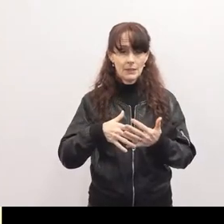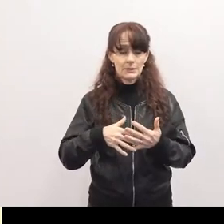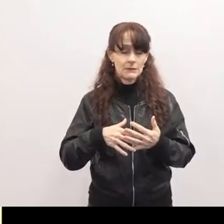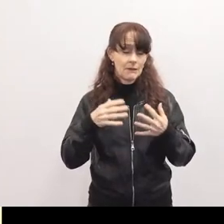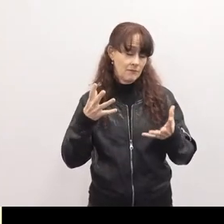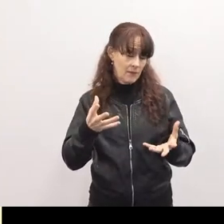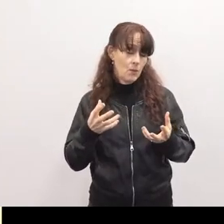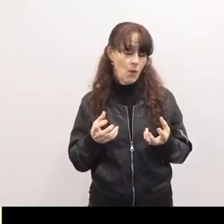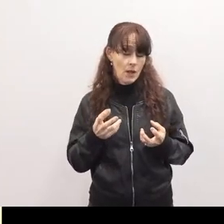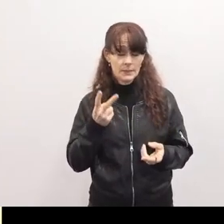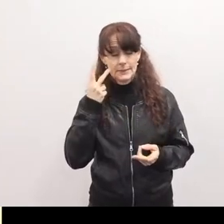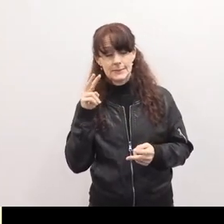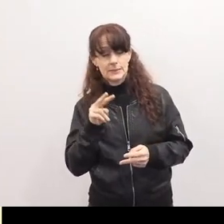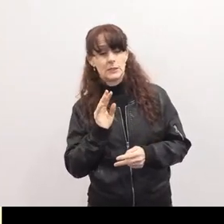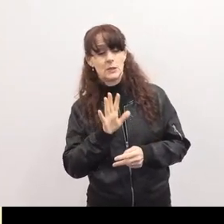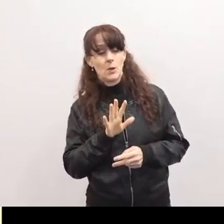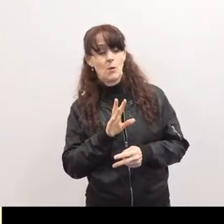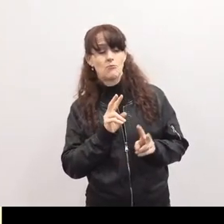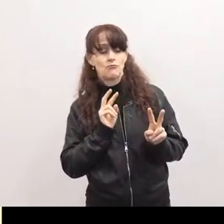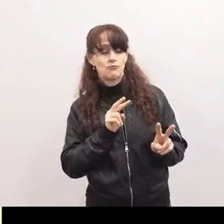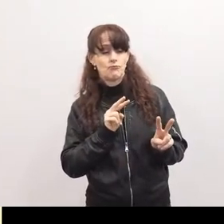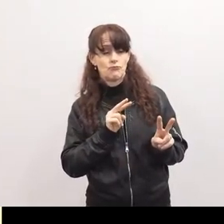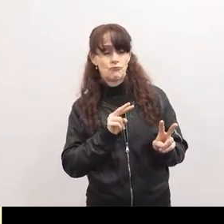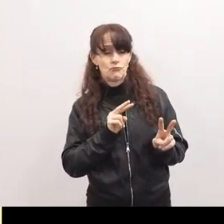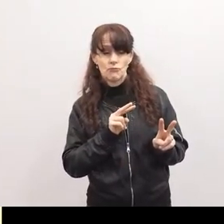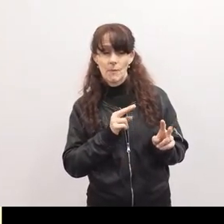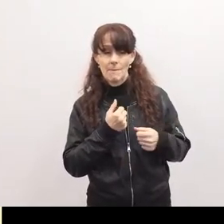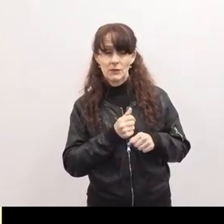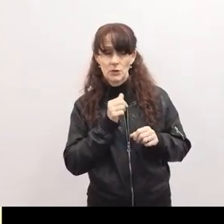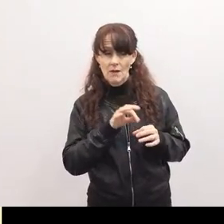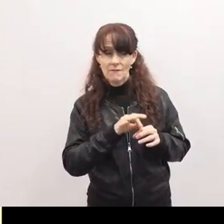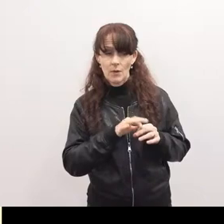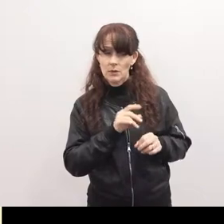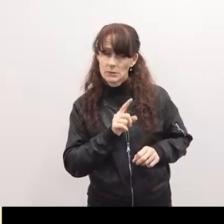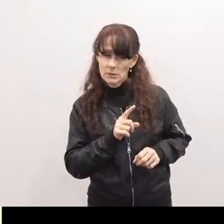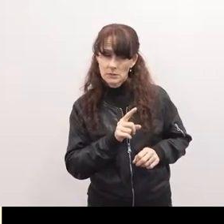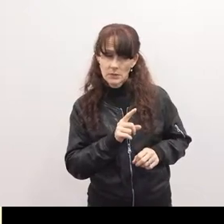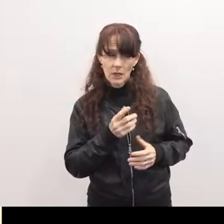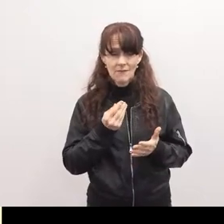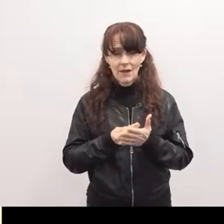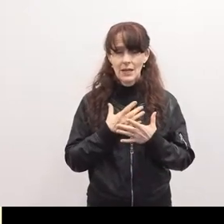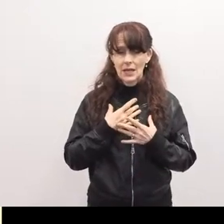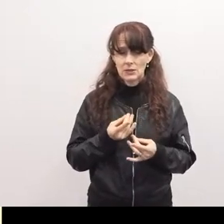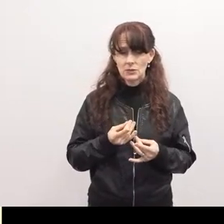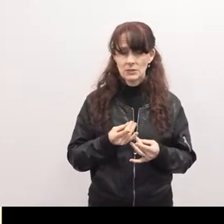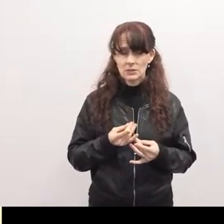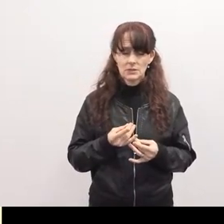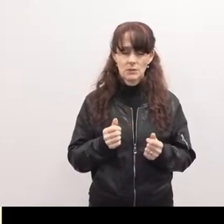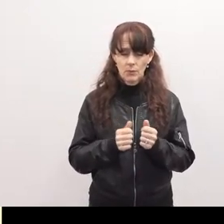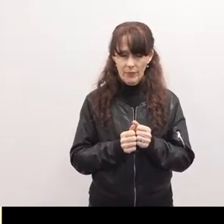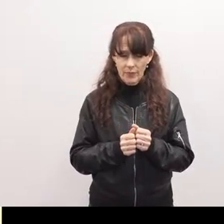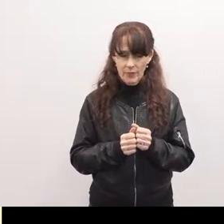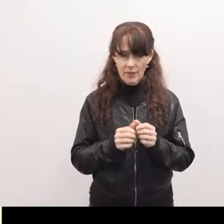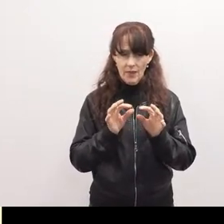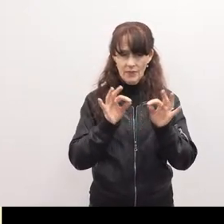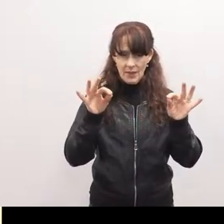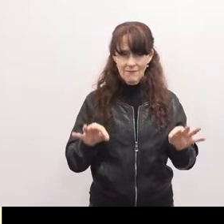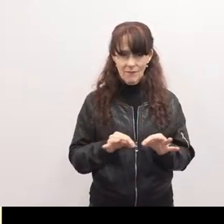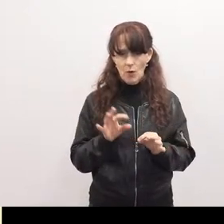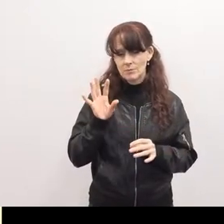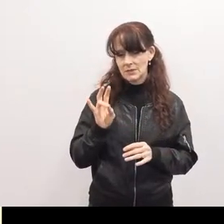what yours are and to kind of police you to make sure that you're not voting on something that you have financial interest in. And that's what this Form 700